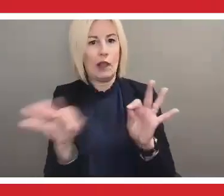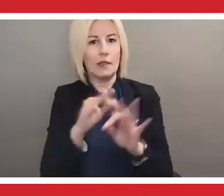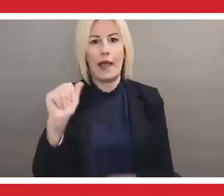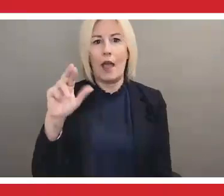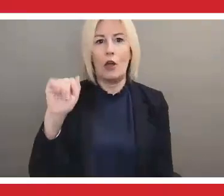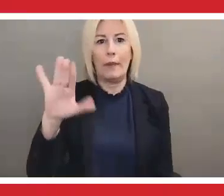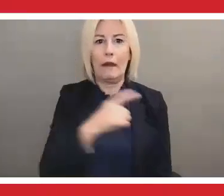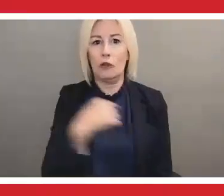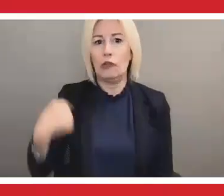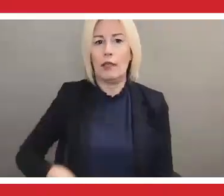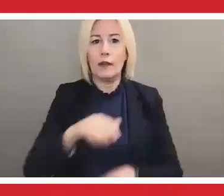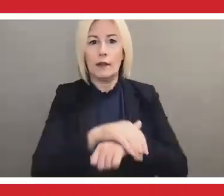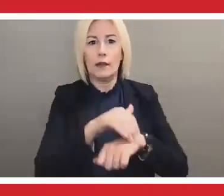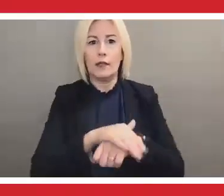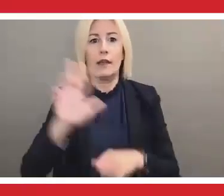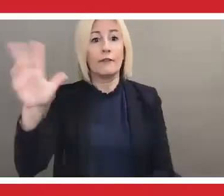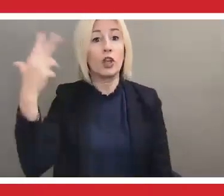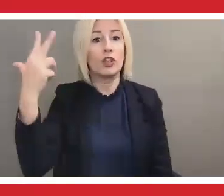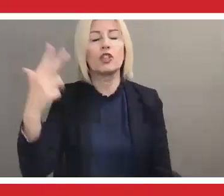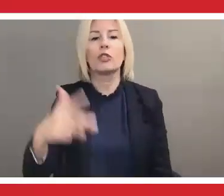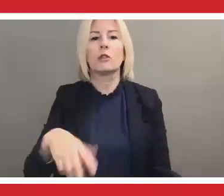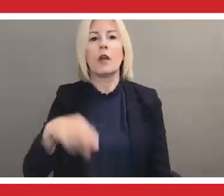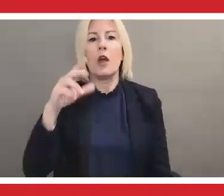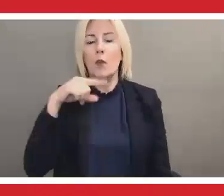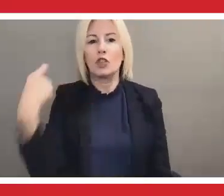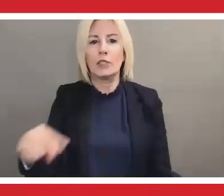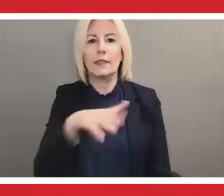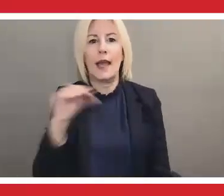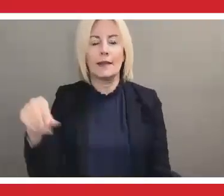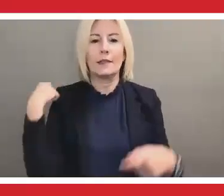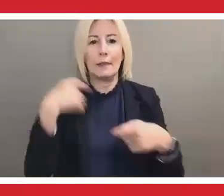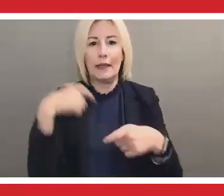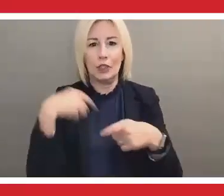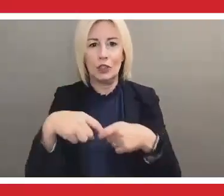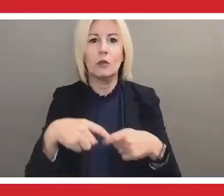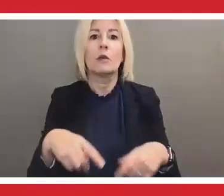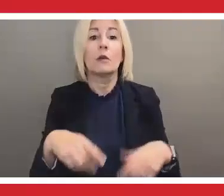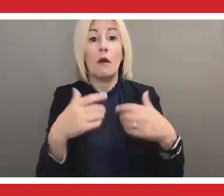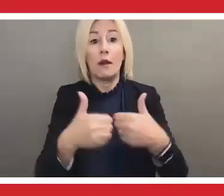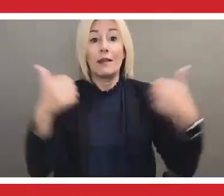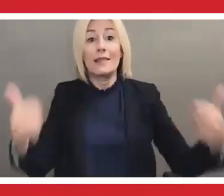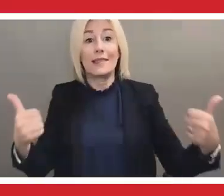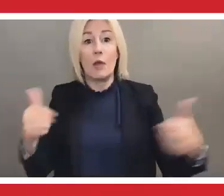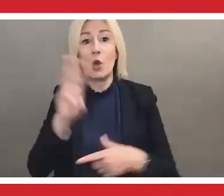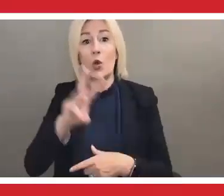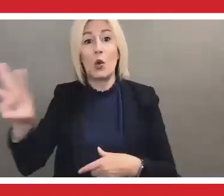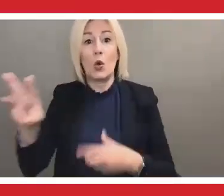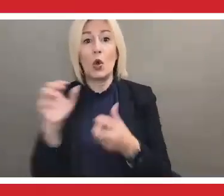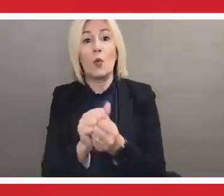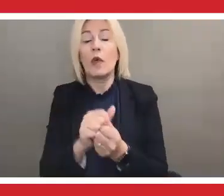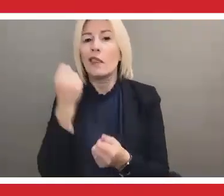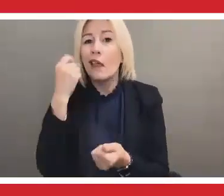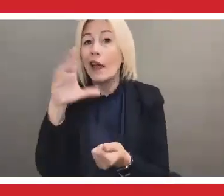Chinese, English, French, Russian, and Spanish, on a separate website with a case-sensitive